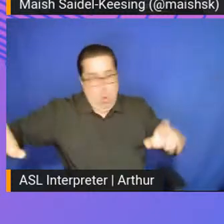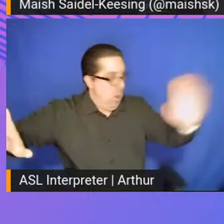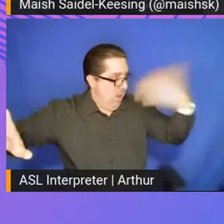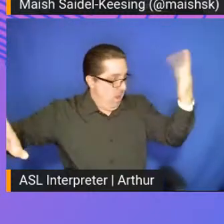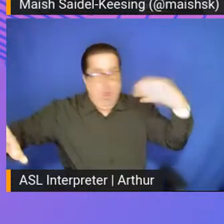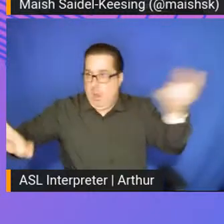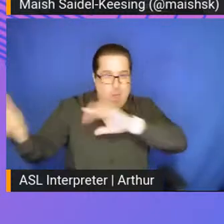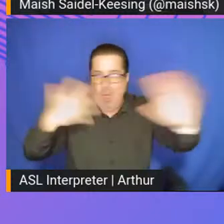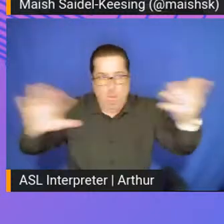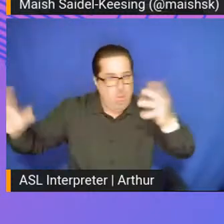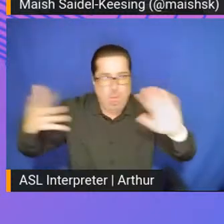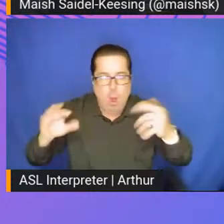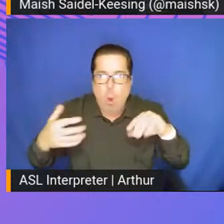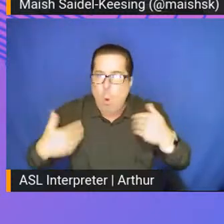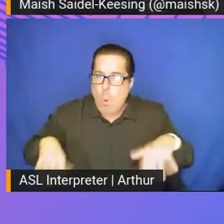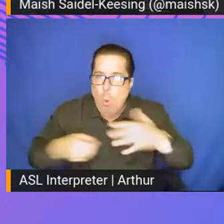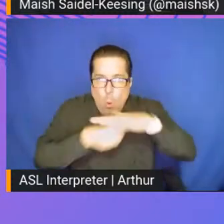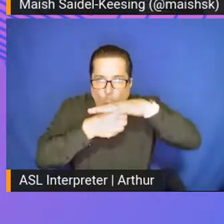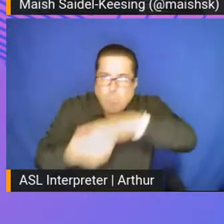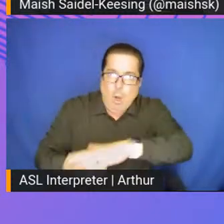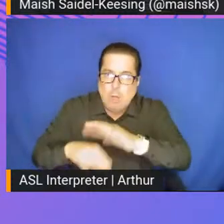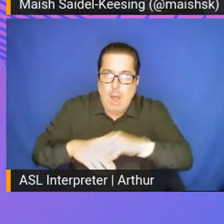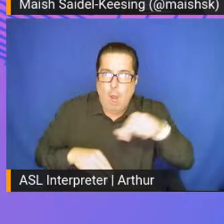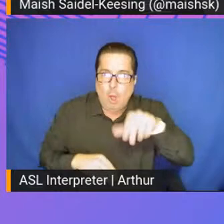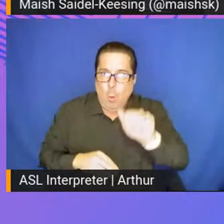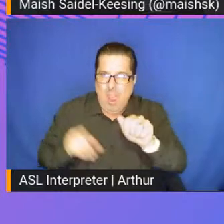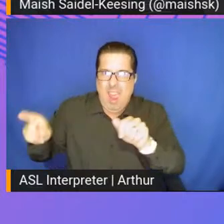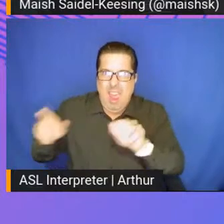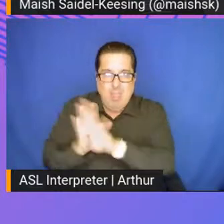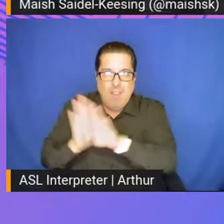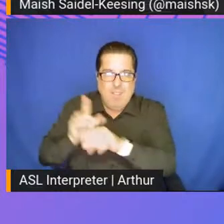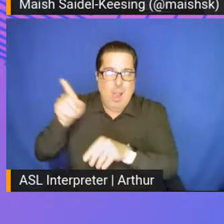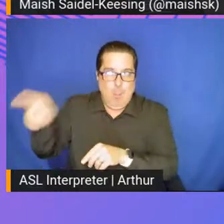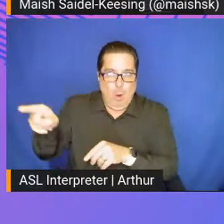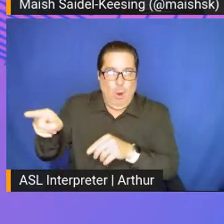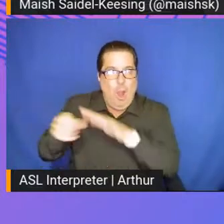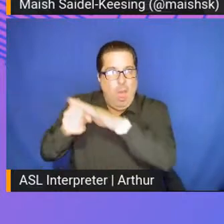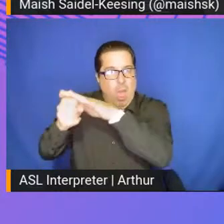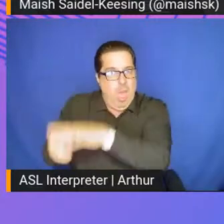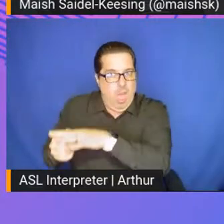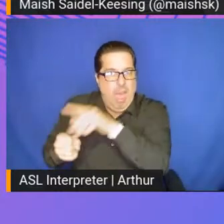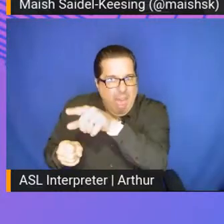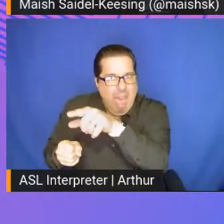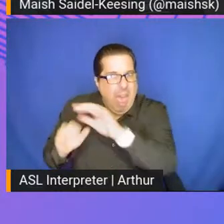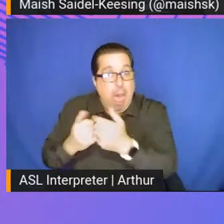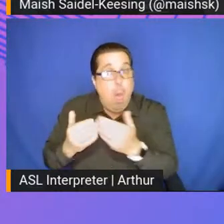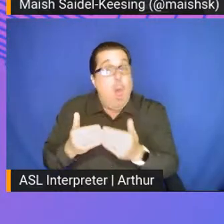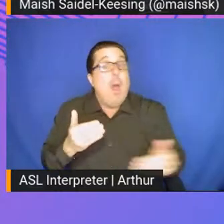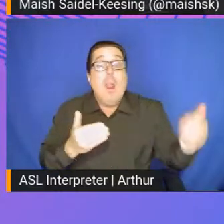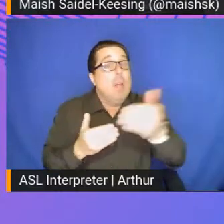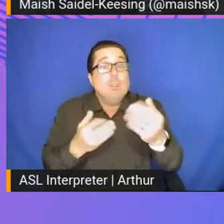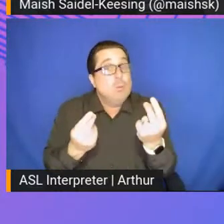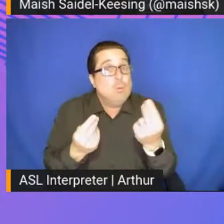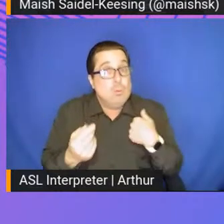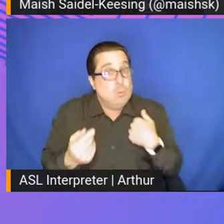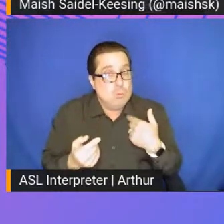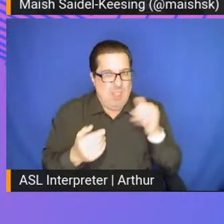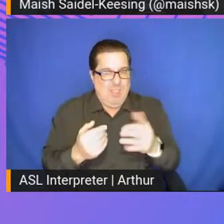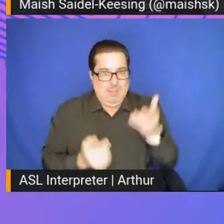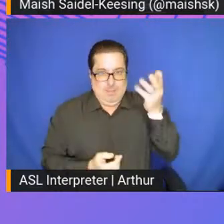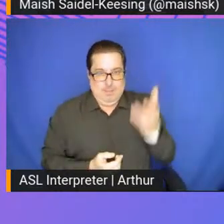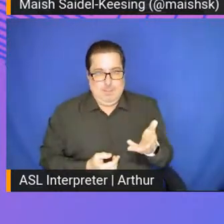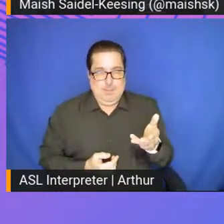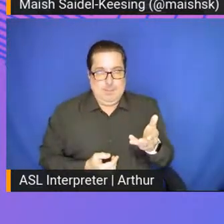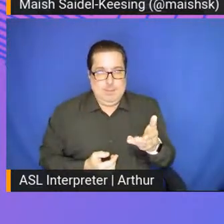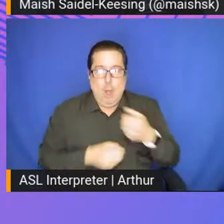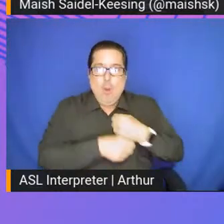pressure on QA. So that brings us to our next piece, which is this, where we said, great, let's